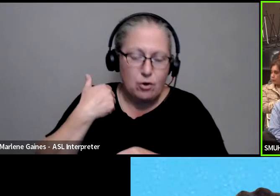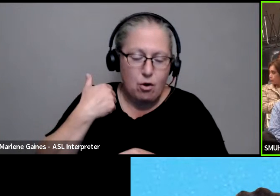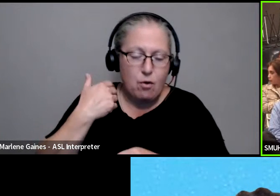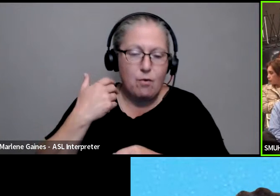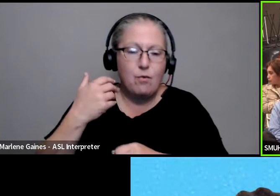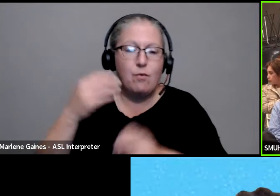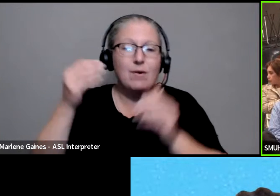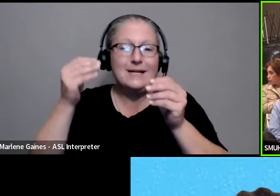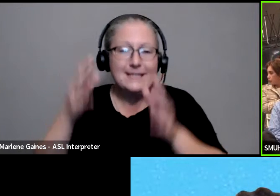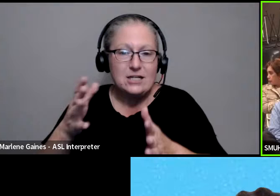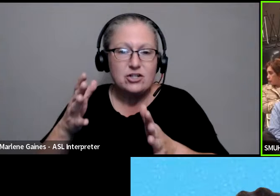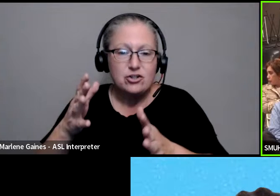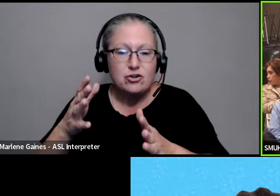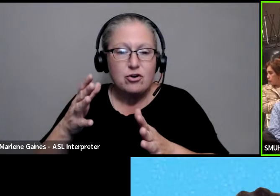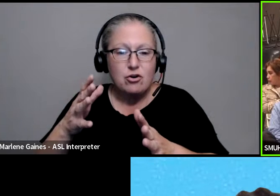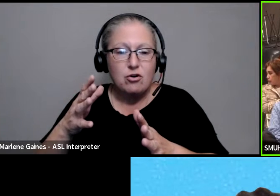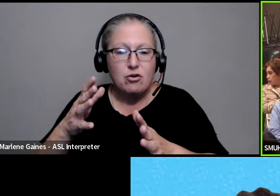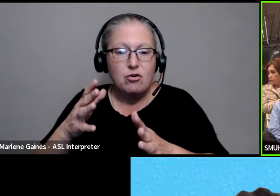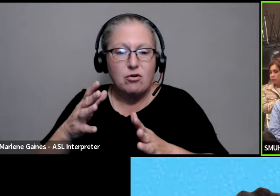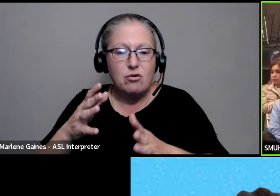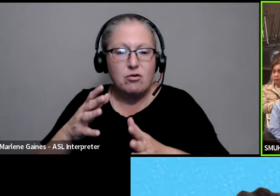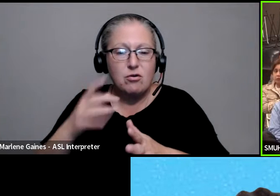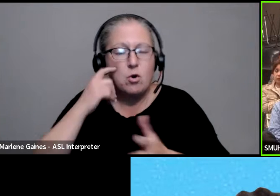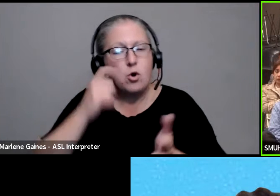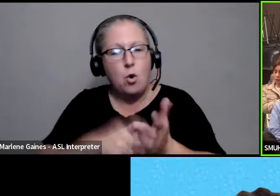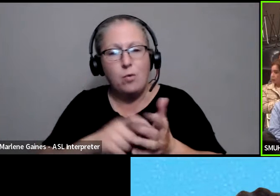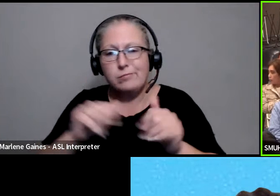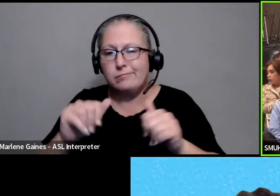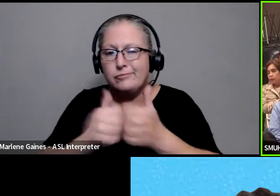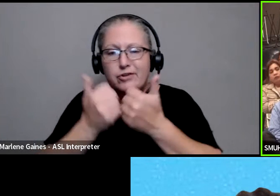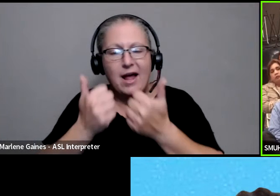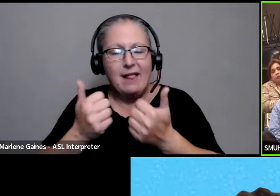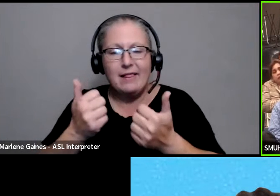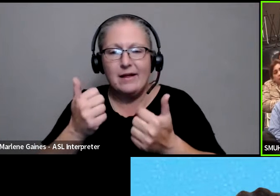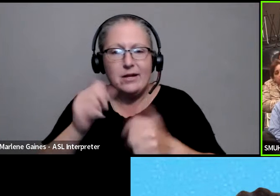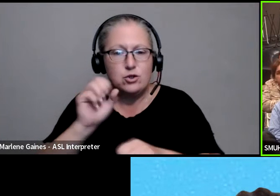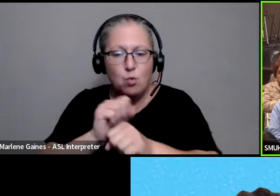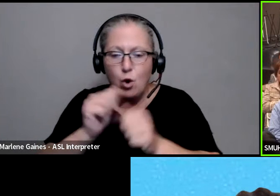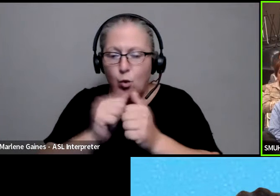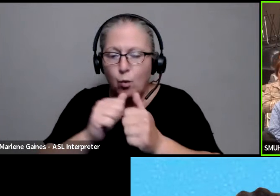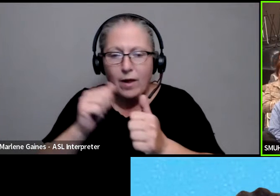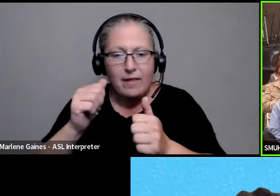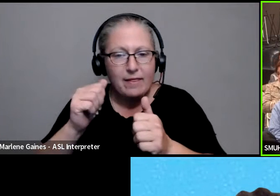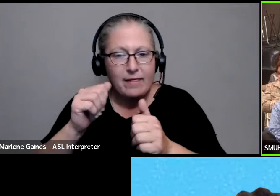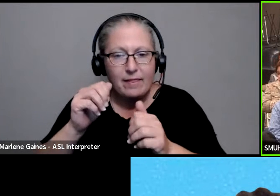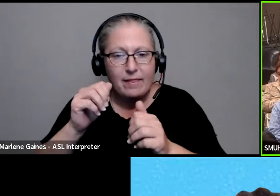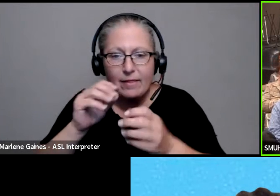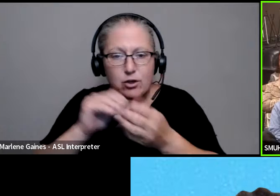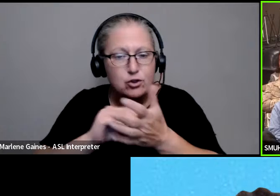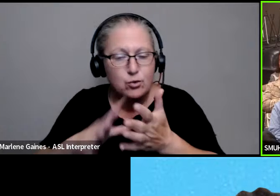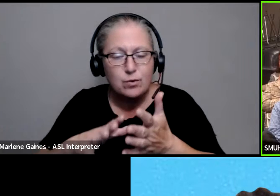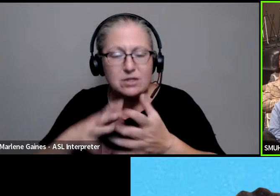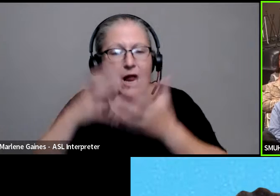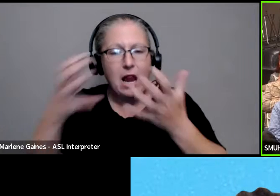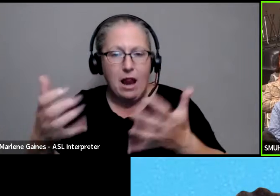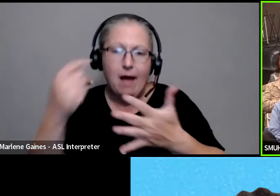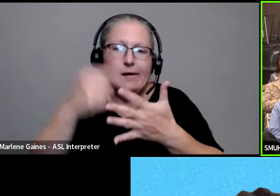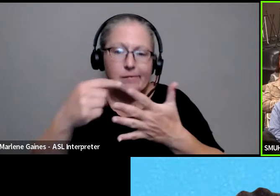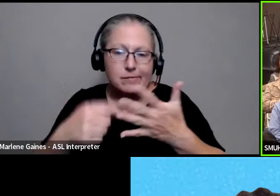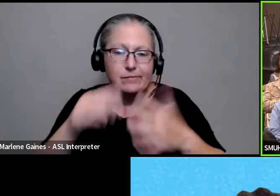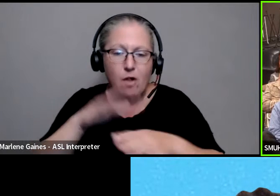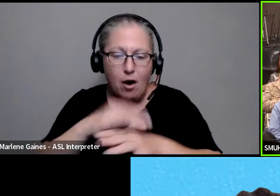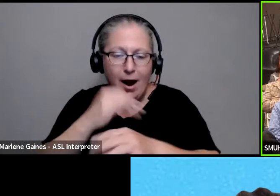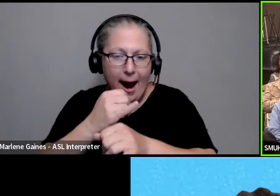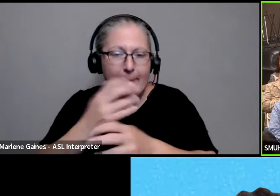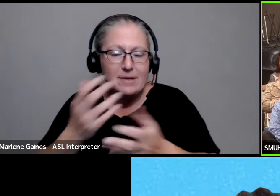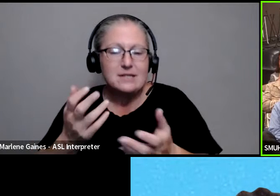our teachers kind of took the initiative of noticing it was challenging to work with the kids and just a lot of factors. And on our campus,